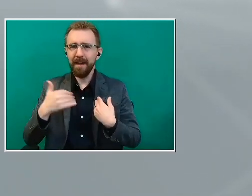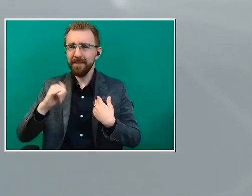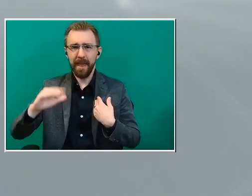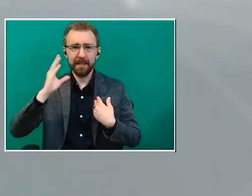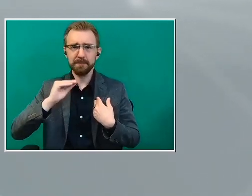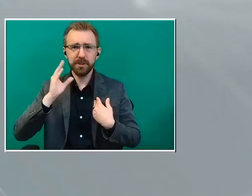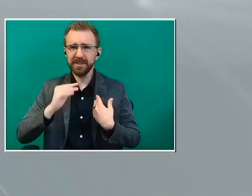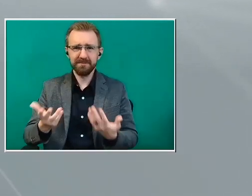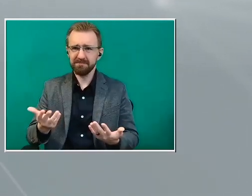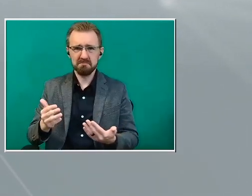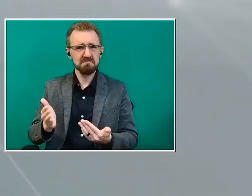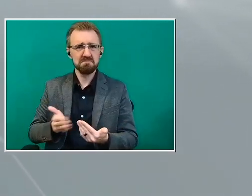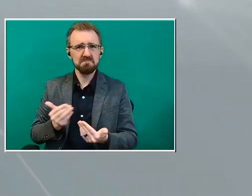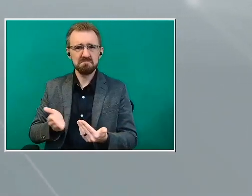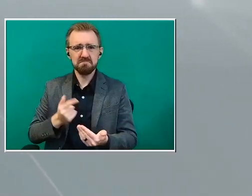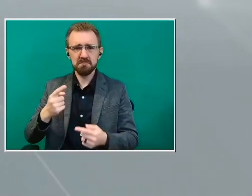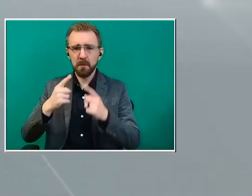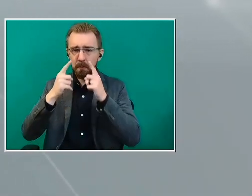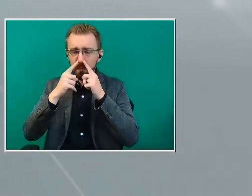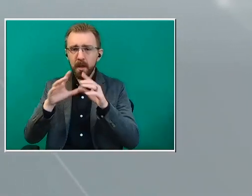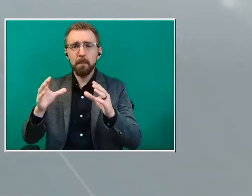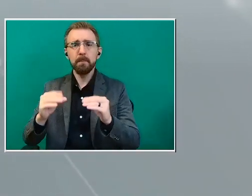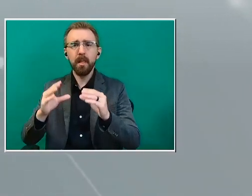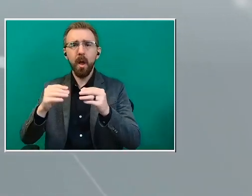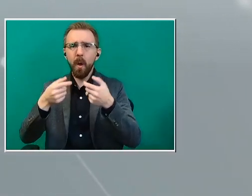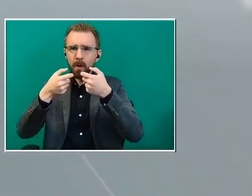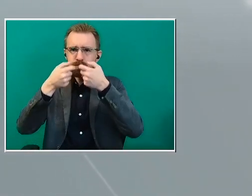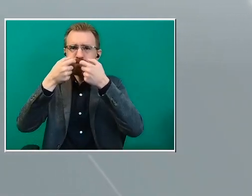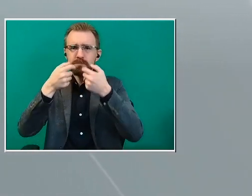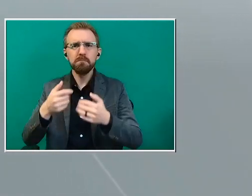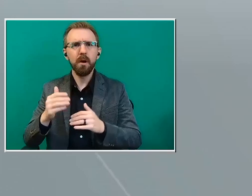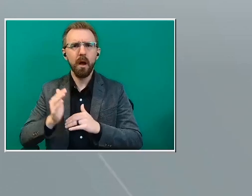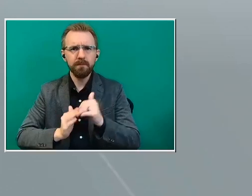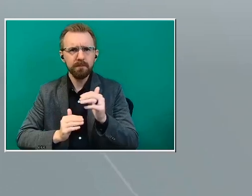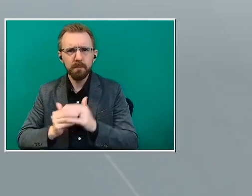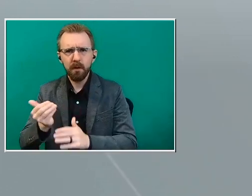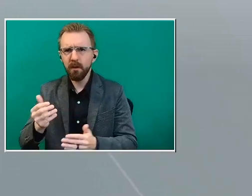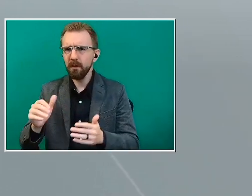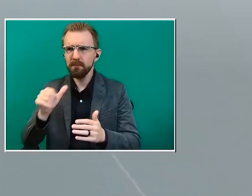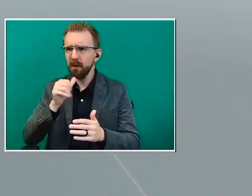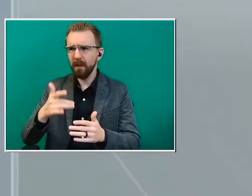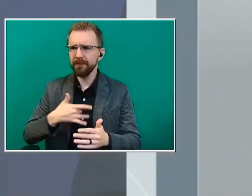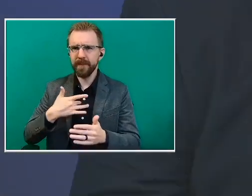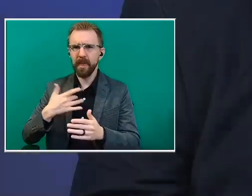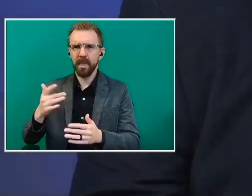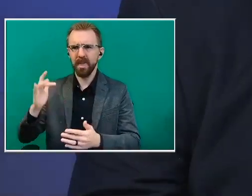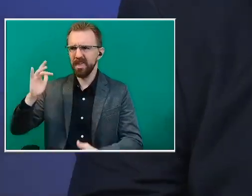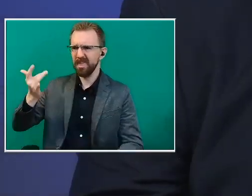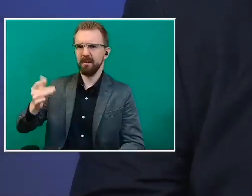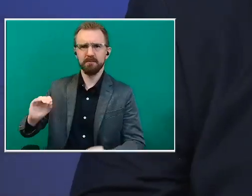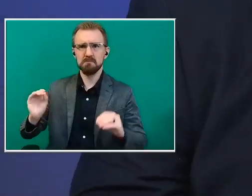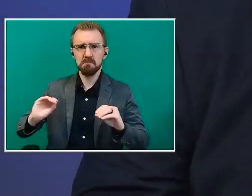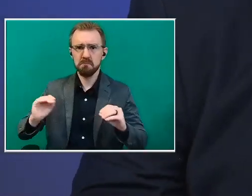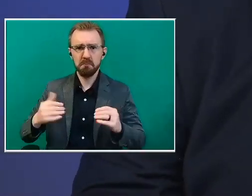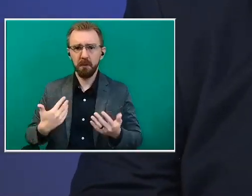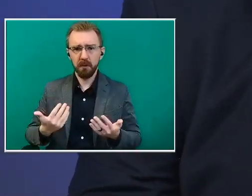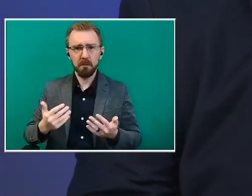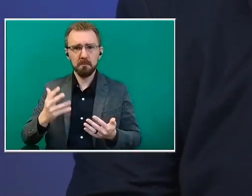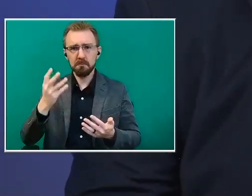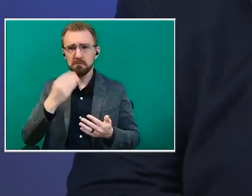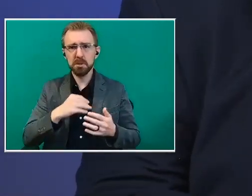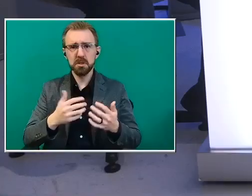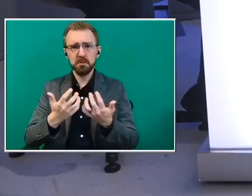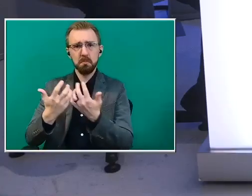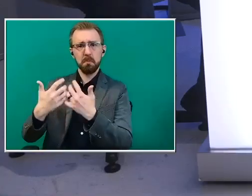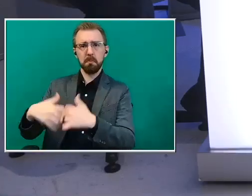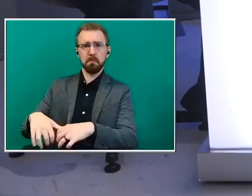those nasal pillows are just so comfortable and so non-intrusive that it was a pretty seamless transition. Well, once you get